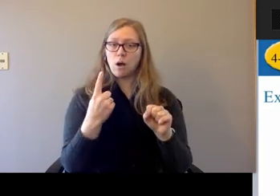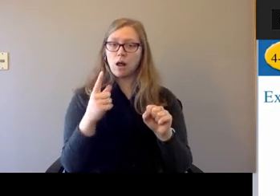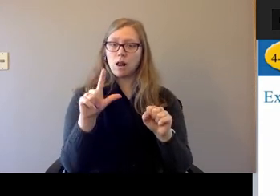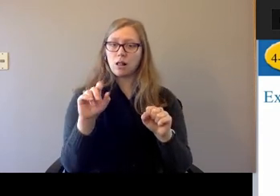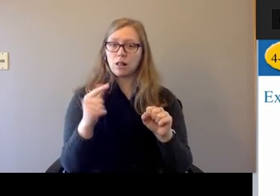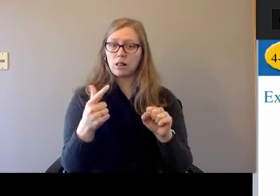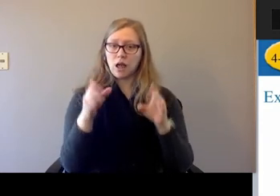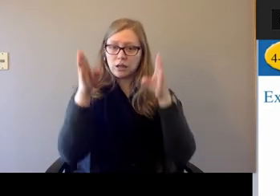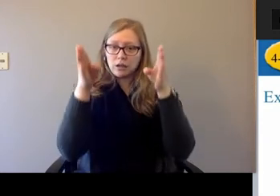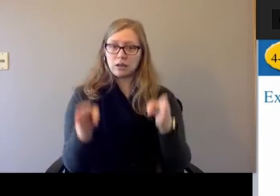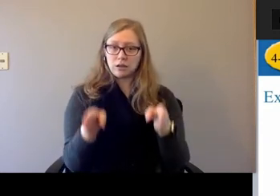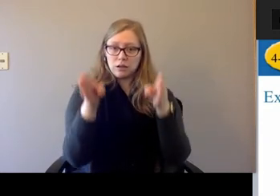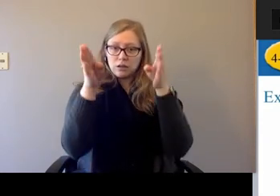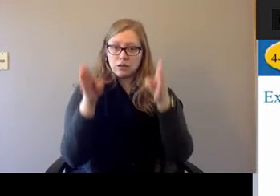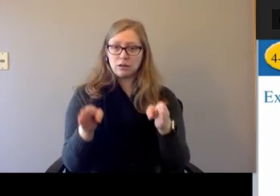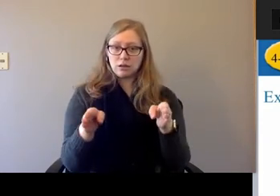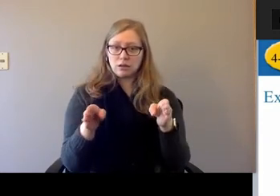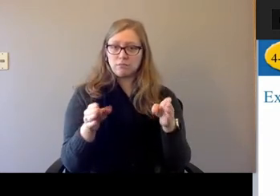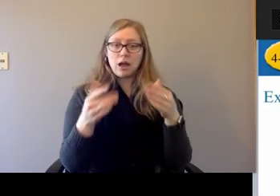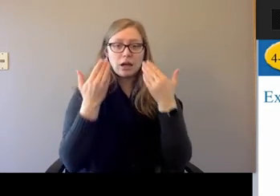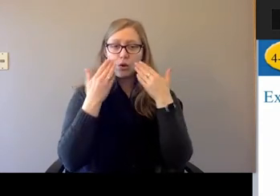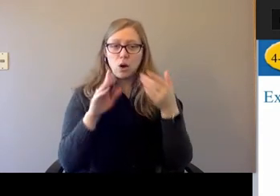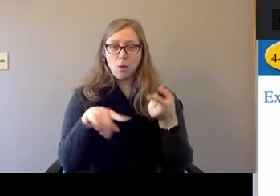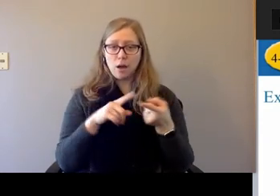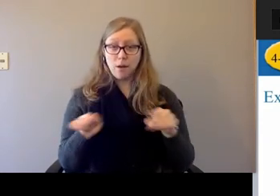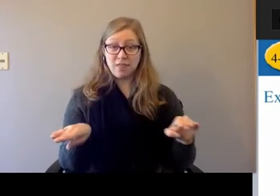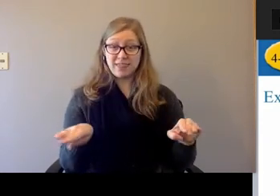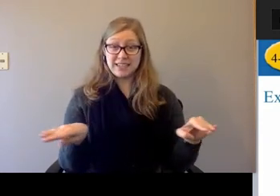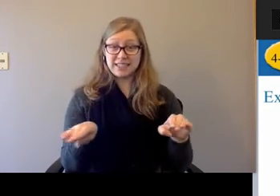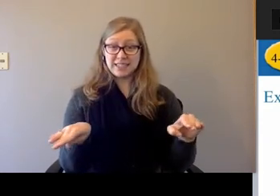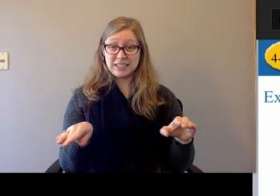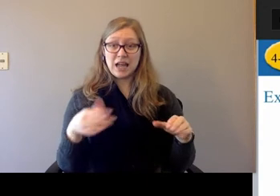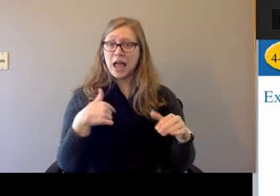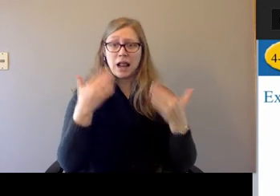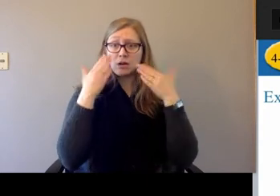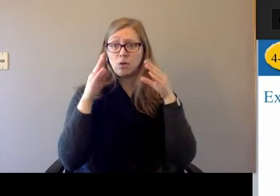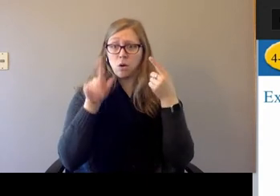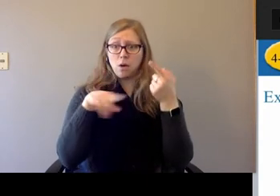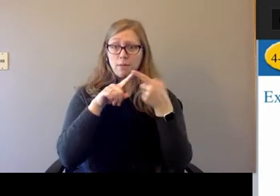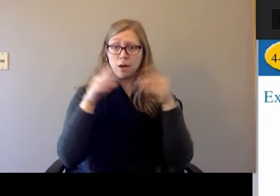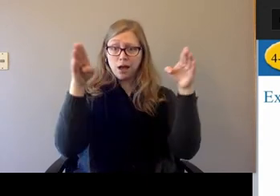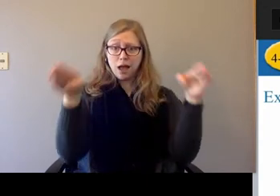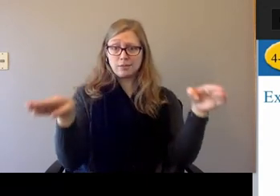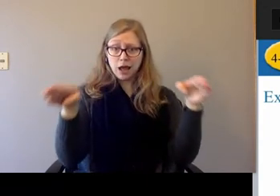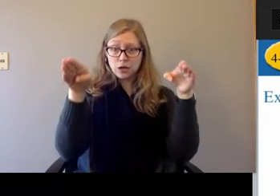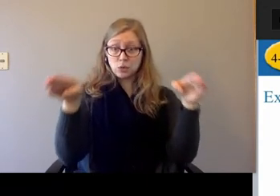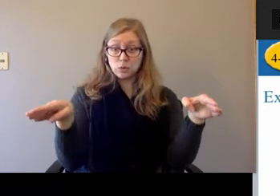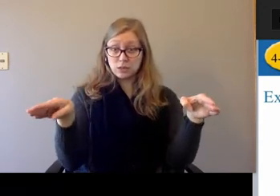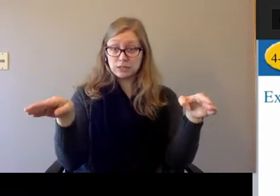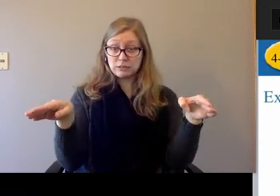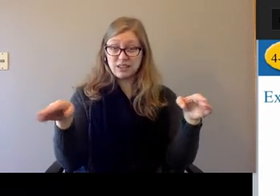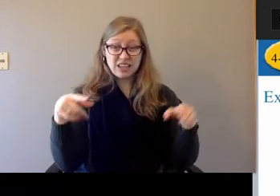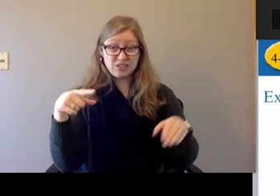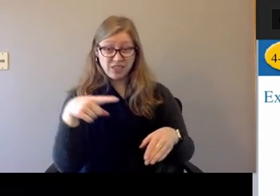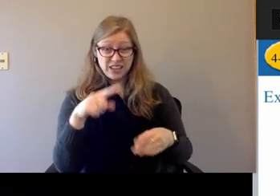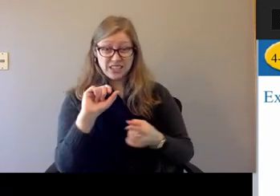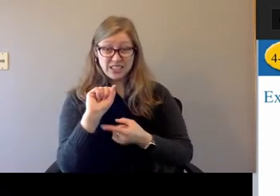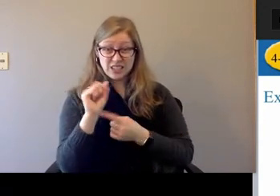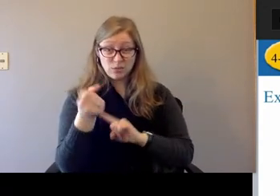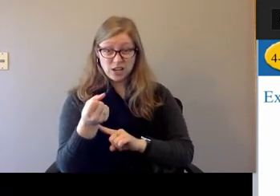anything about the other leg, and I don't know anything about the hypotenuse. So in this particular